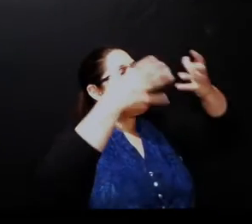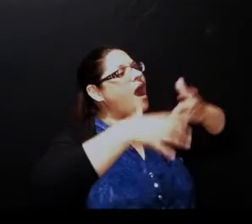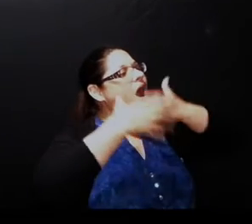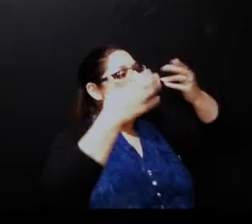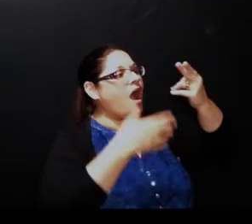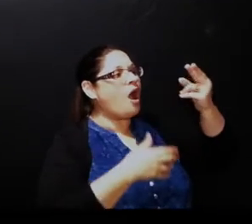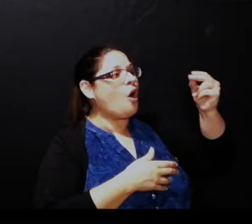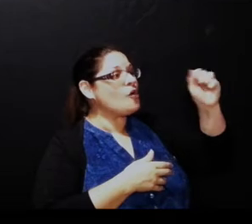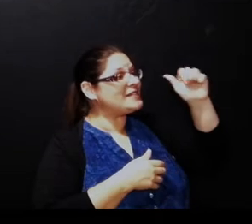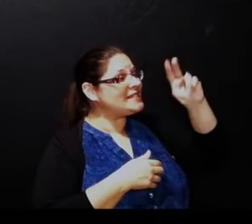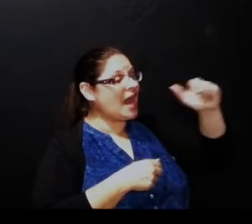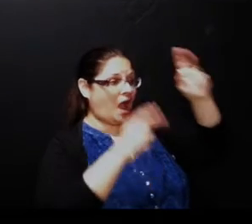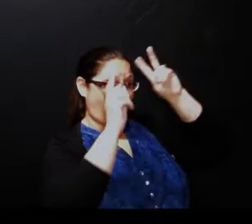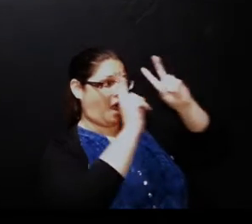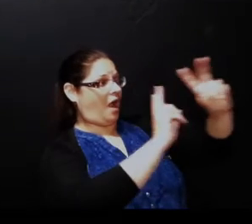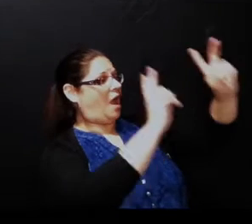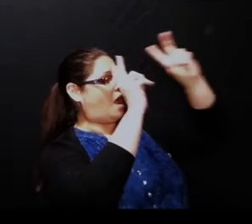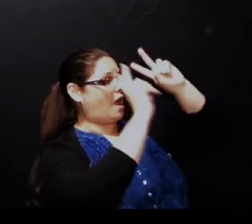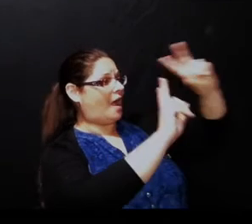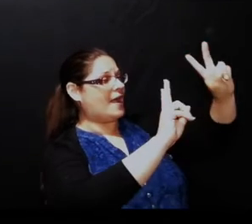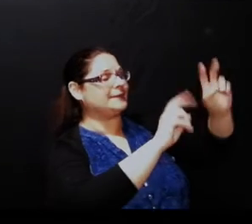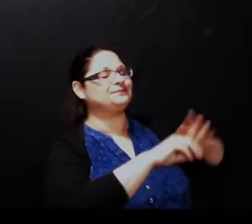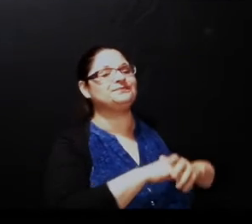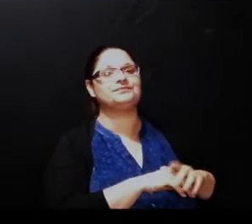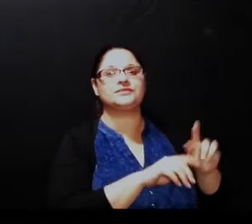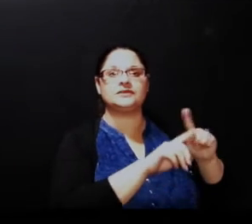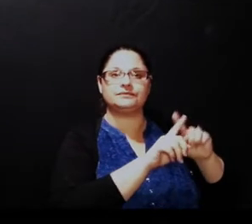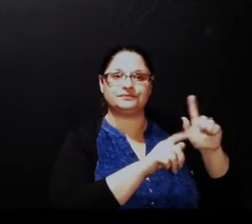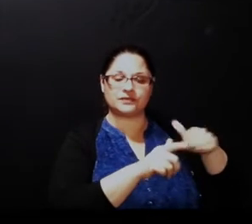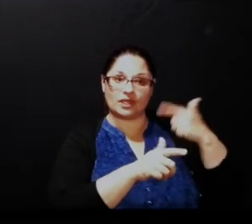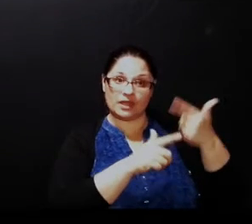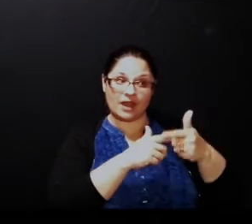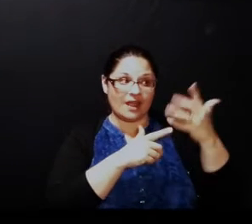Friday, many of the same people, not all of those, but many of